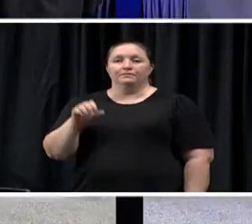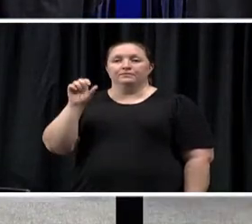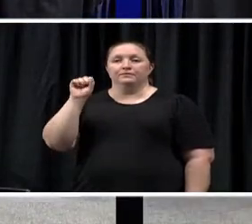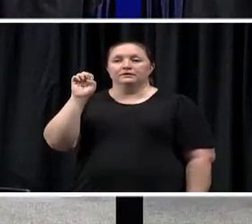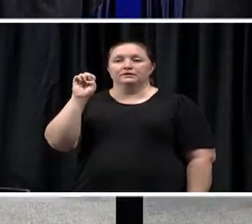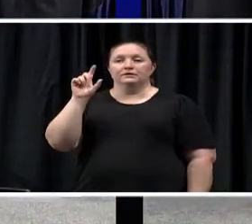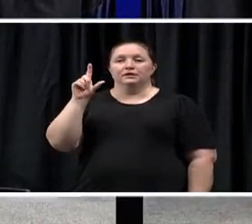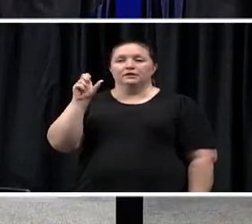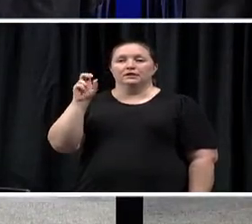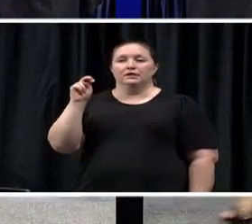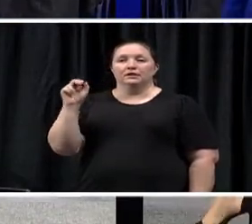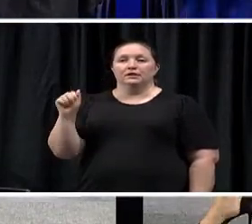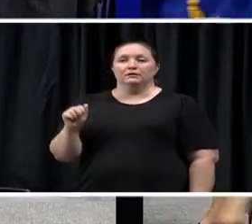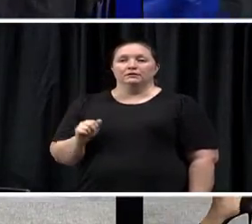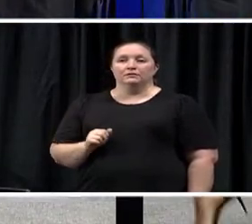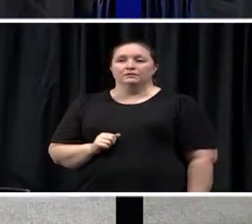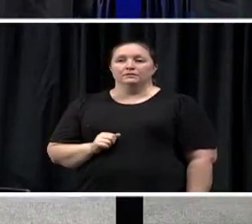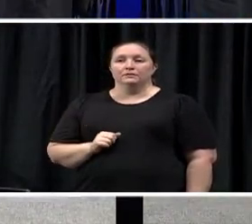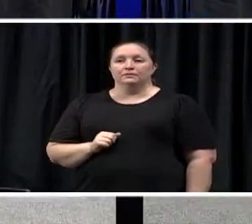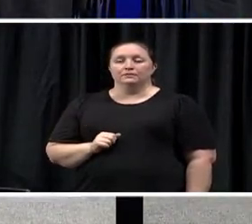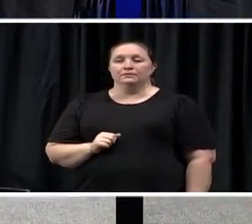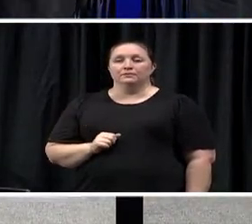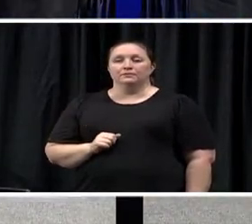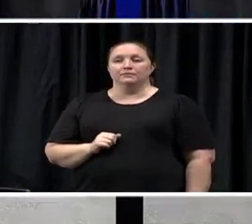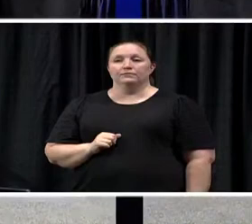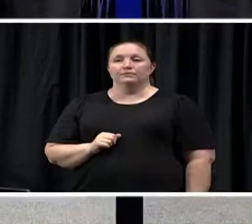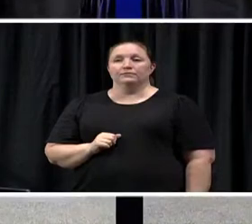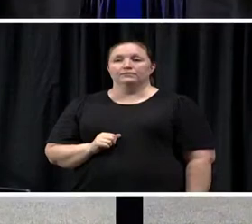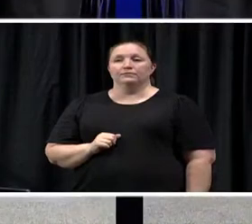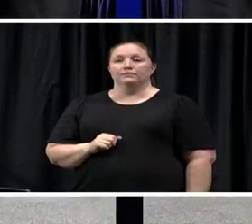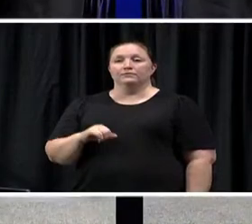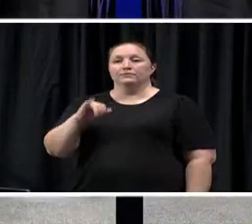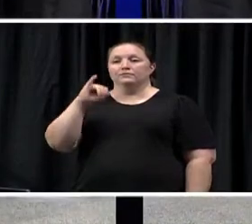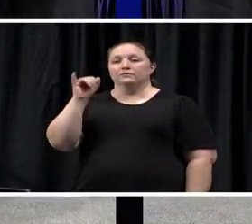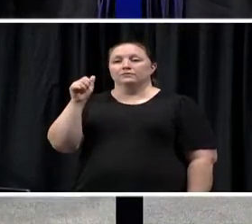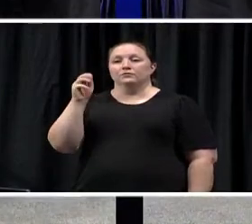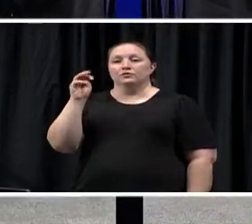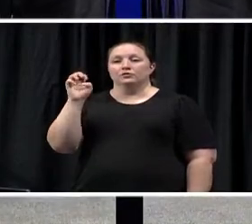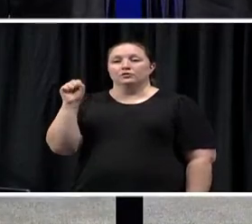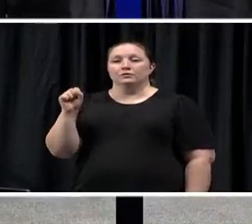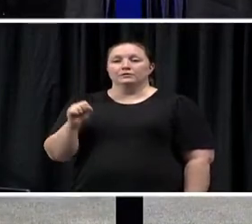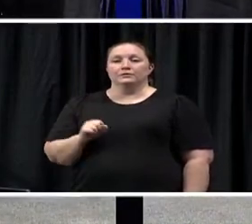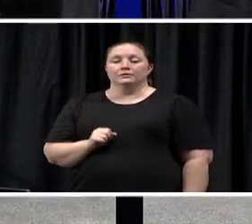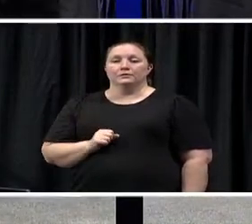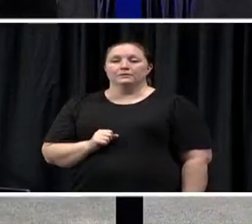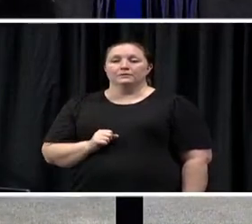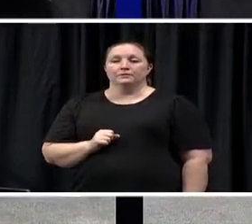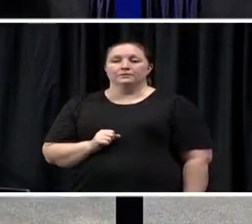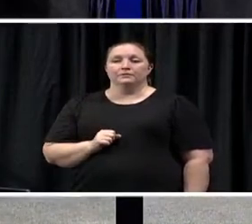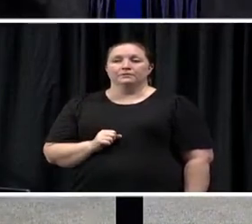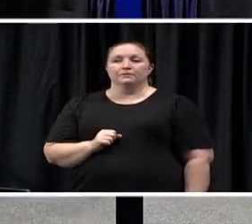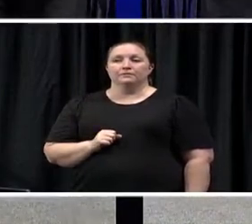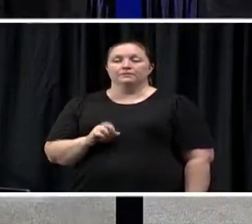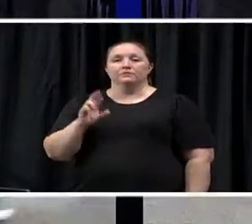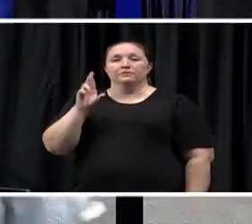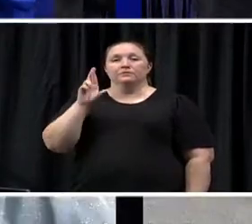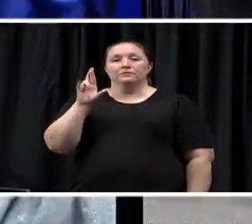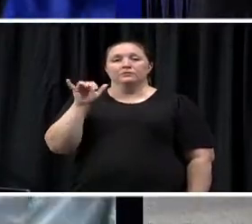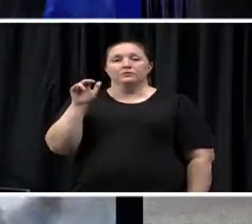Selena Magali Reyes Velasco. James Stephen Parker.